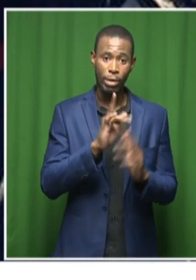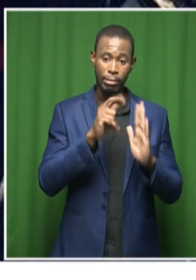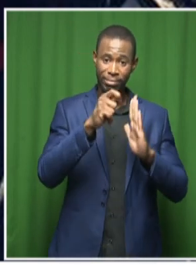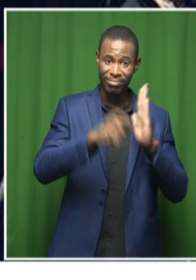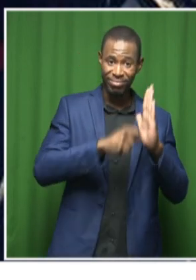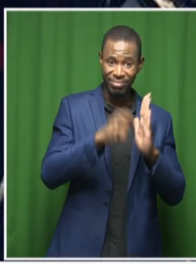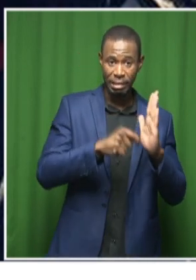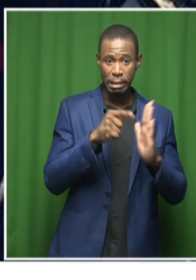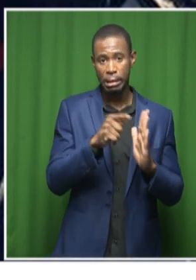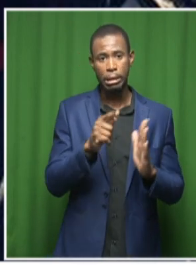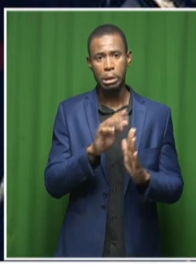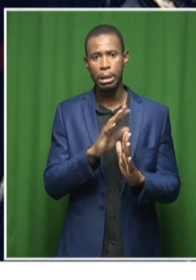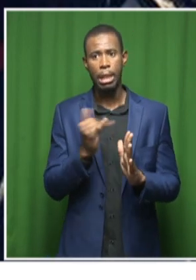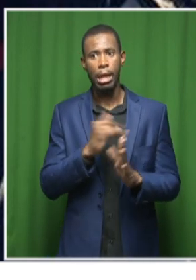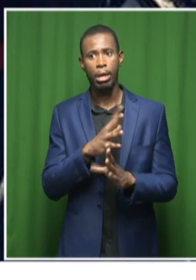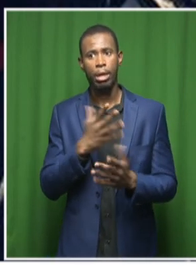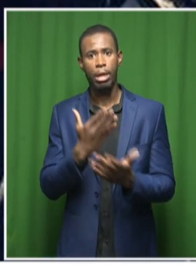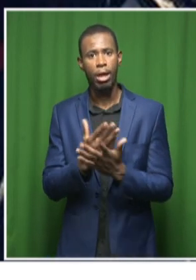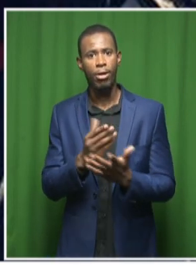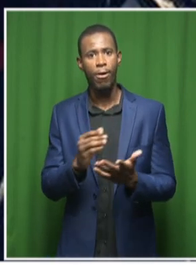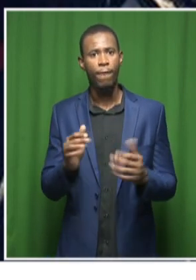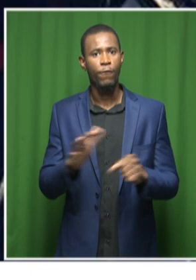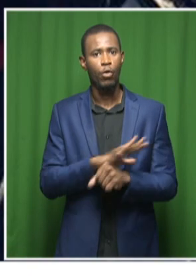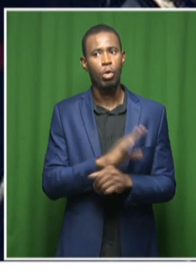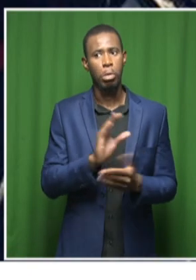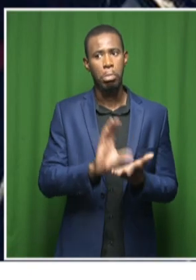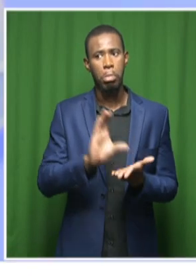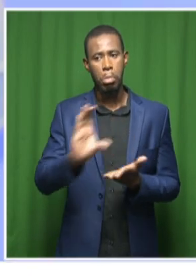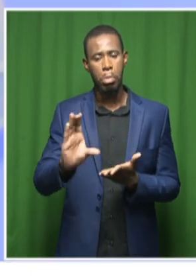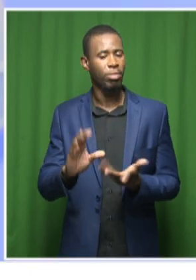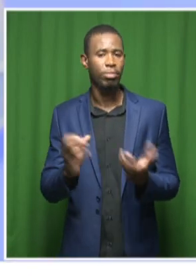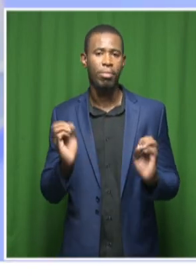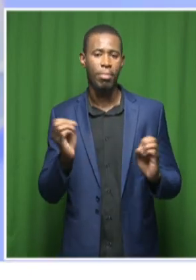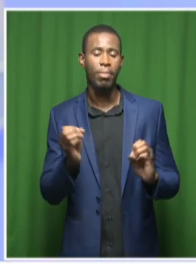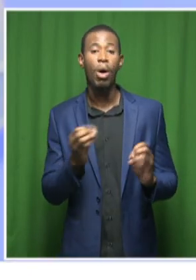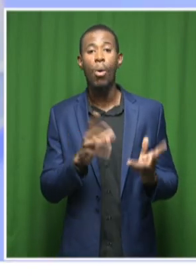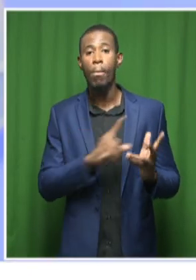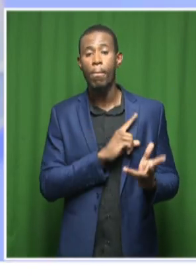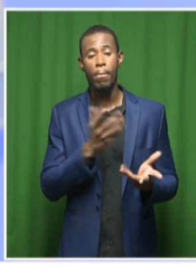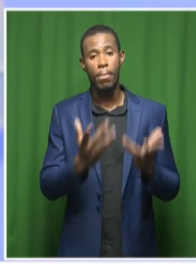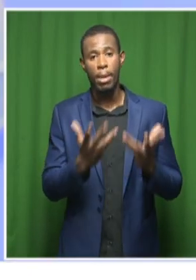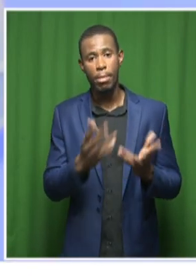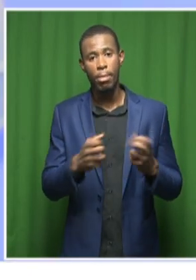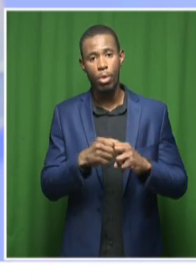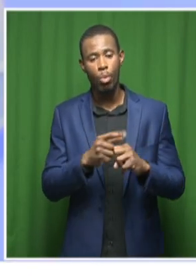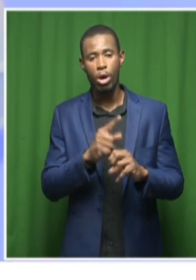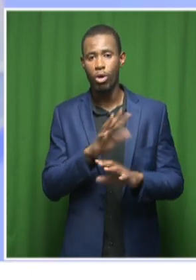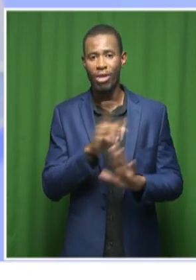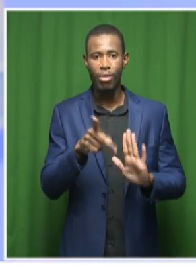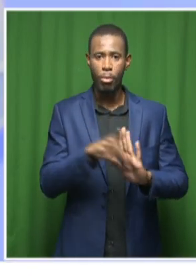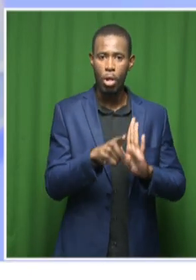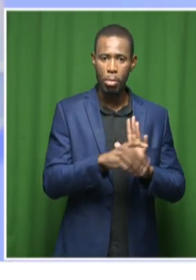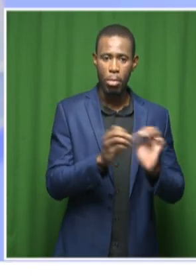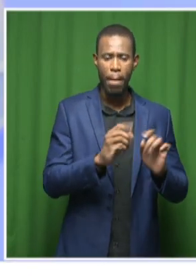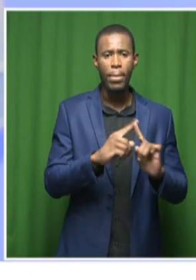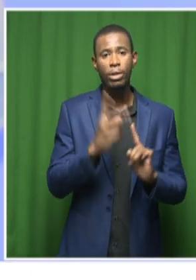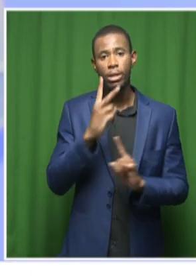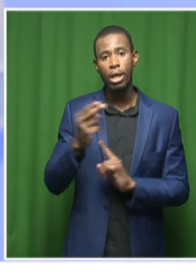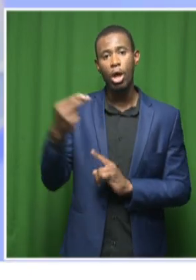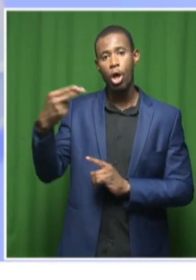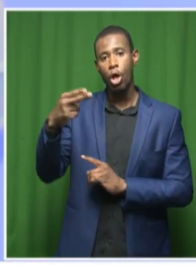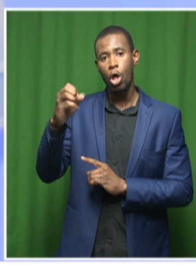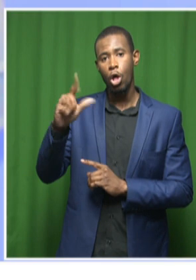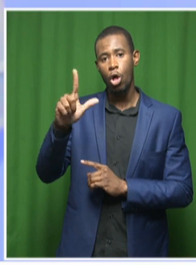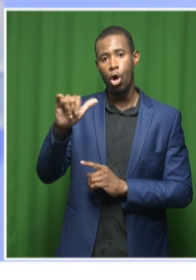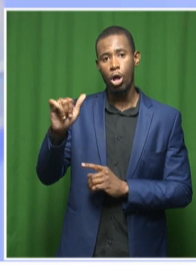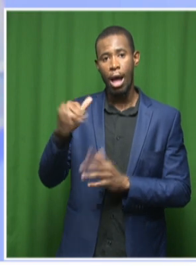that way. Maybe because also, you know, we don't have the right policies, the right frameworks, you know, but you look at industries like Hollywood, Bollywood, Nollywood. I mean, even